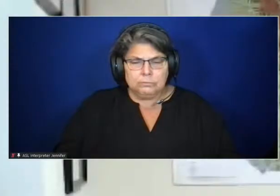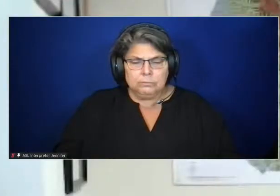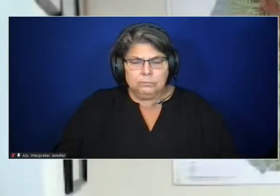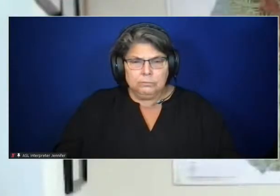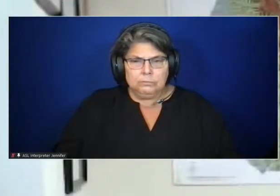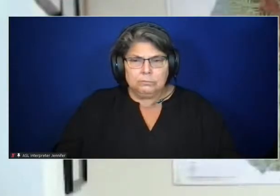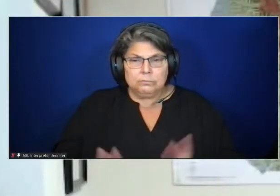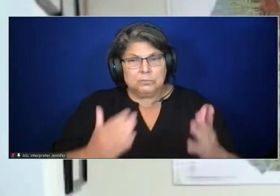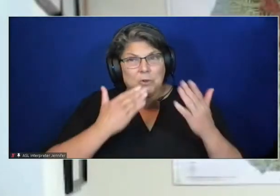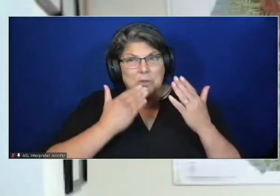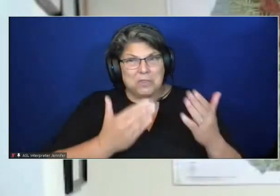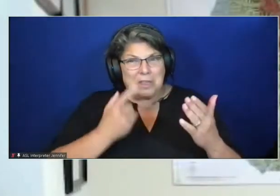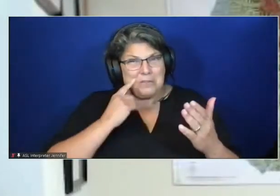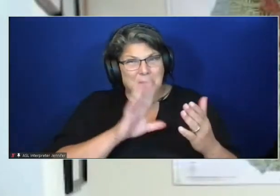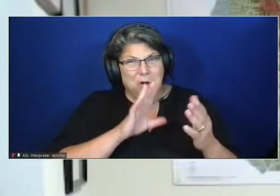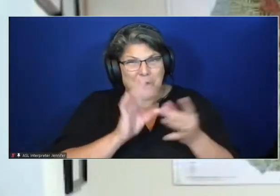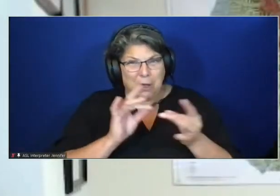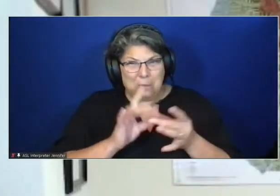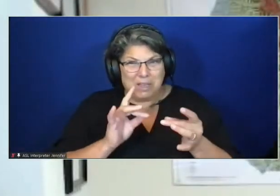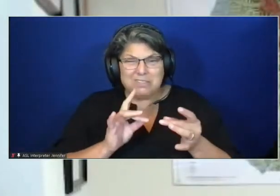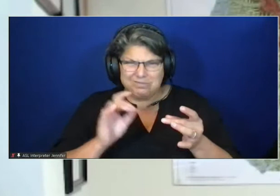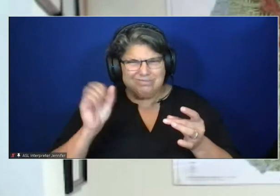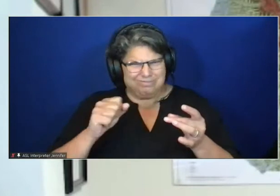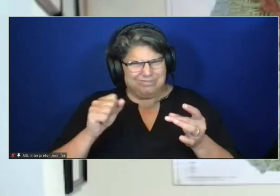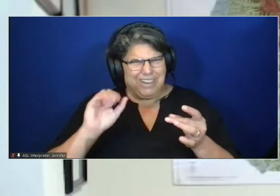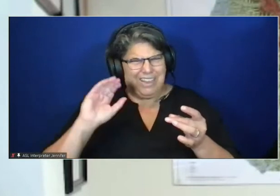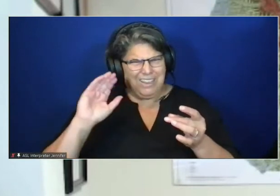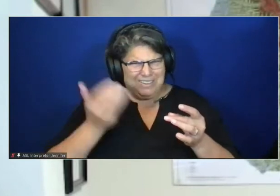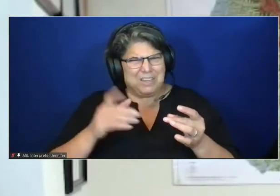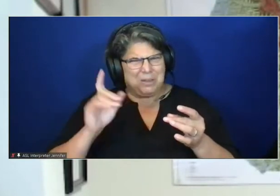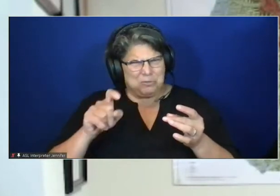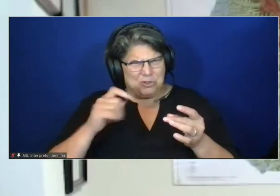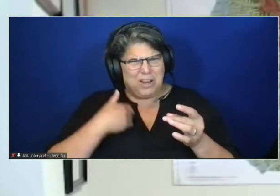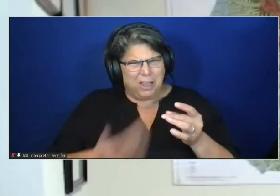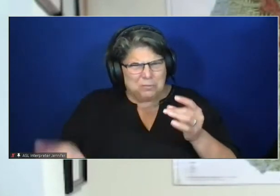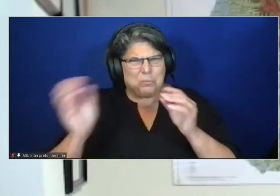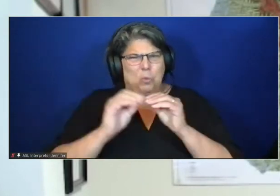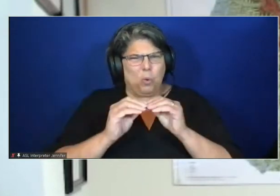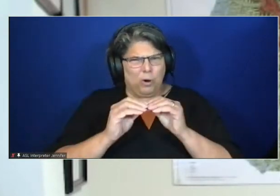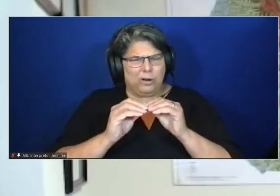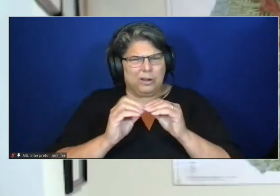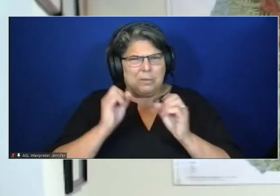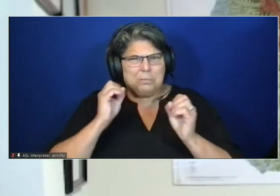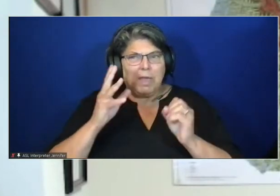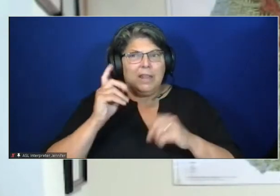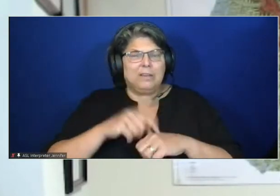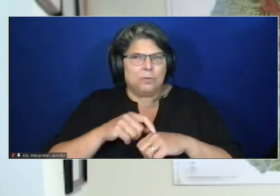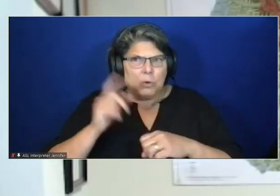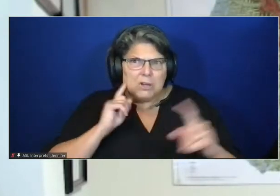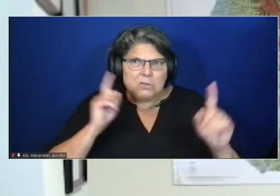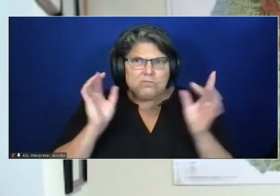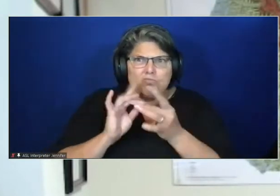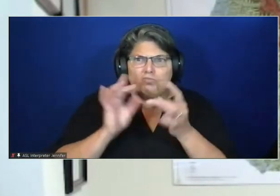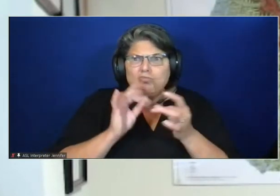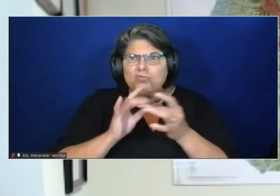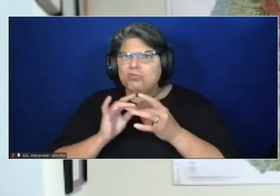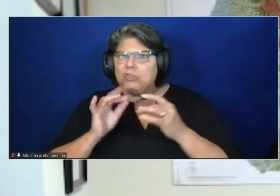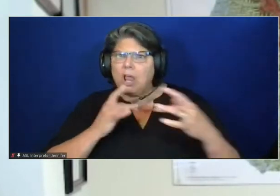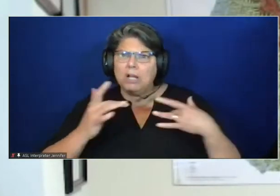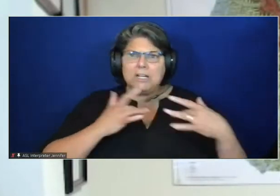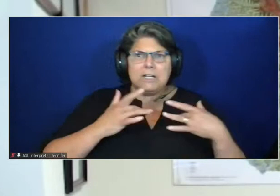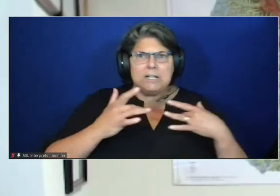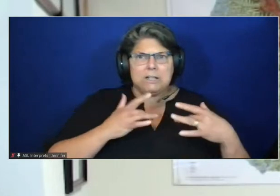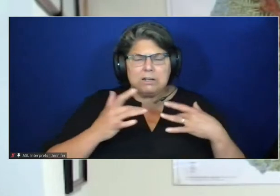Well, thanks for your comment, because yes, it does seem like a lot more. And a lot of times we report on things or we're worried about things,